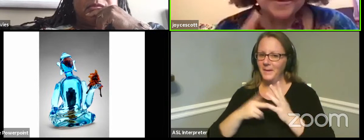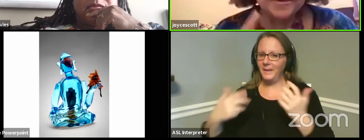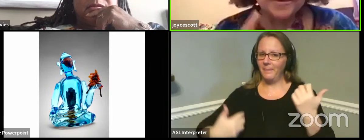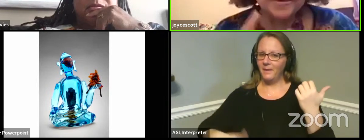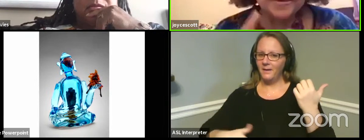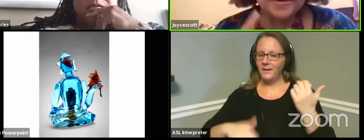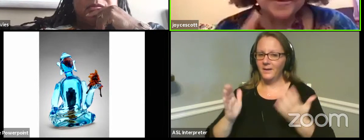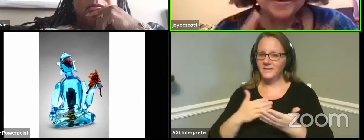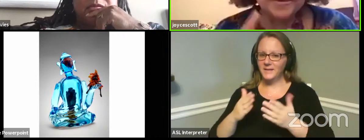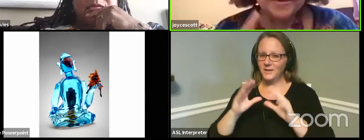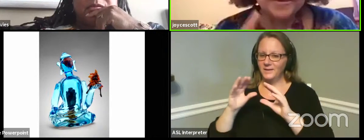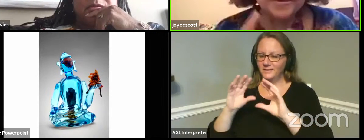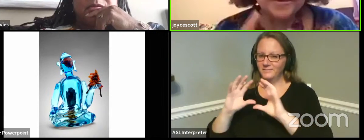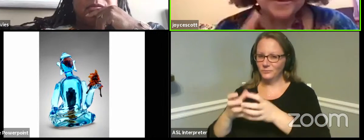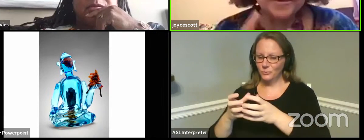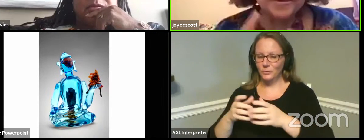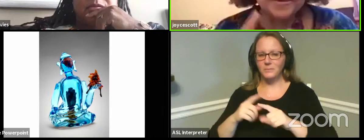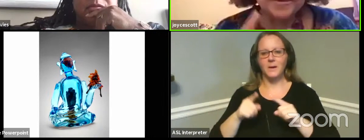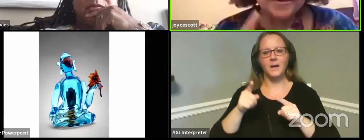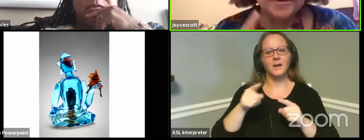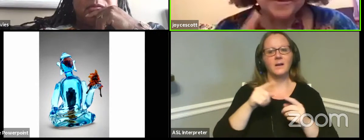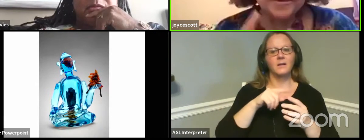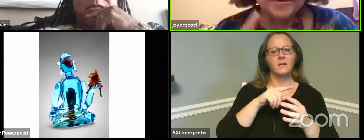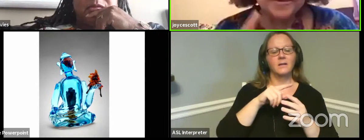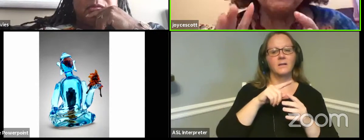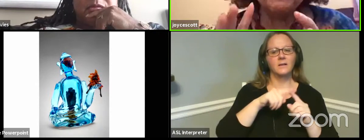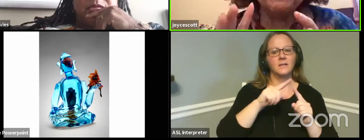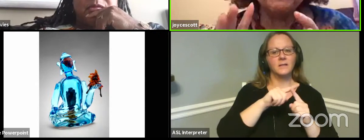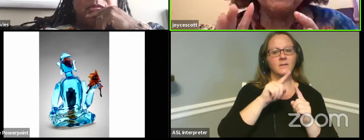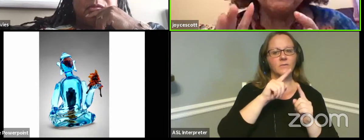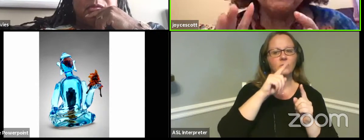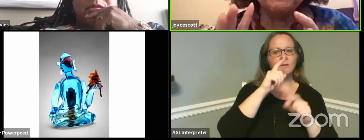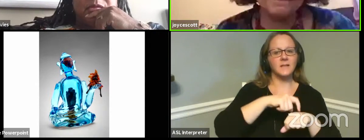4 hours, 4 different times of the day.